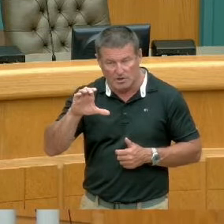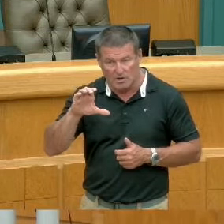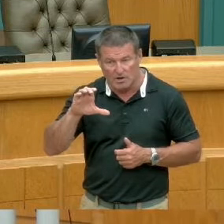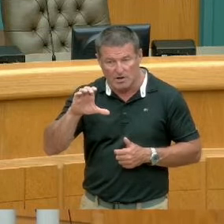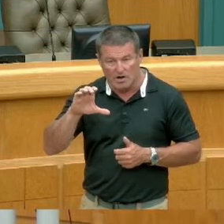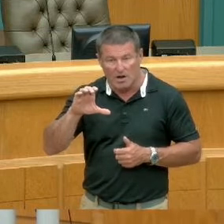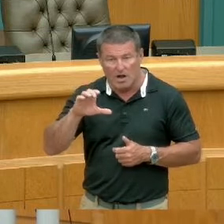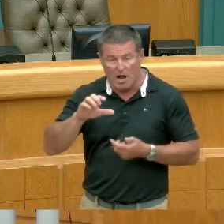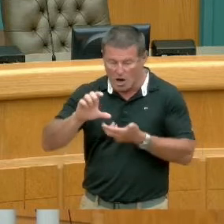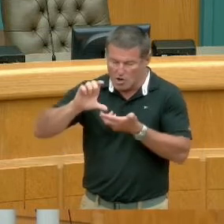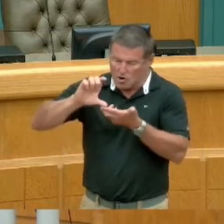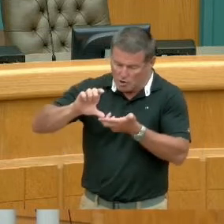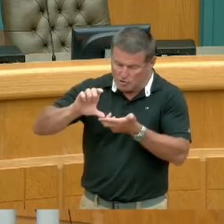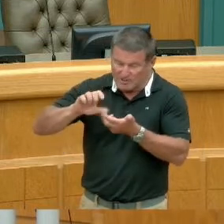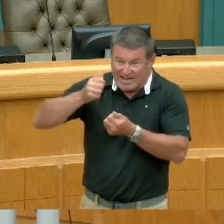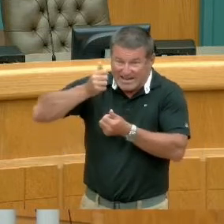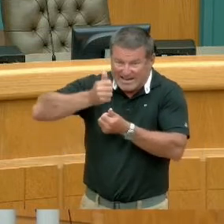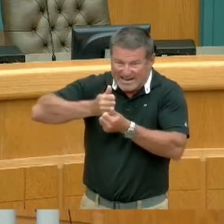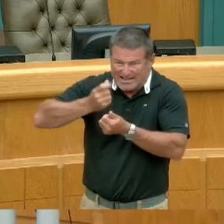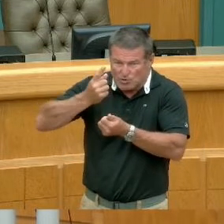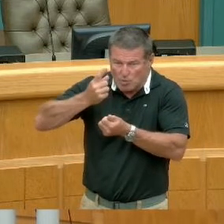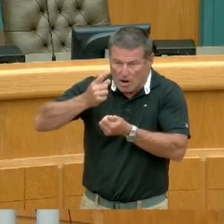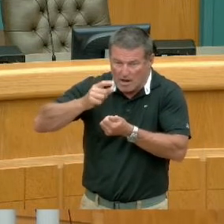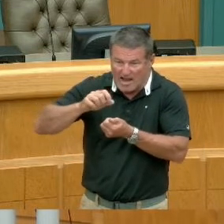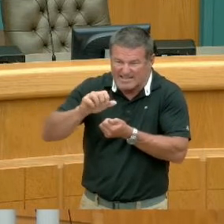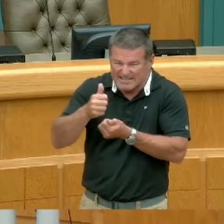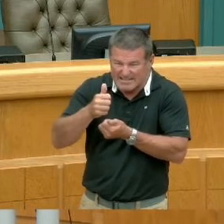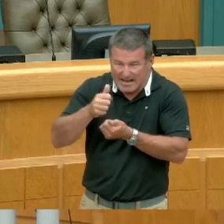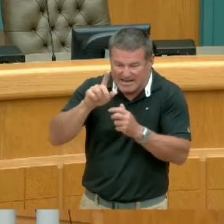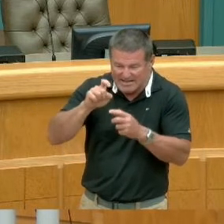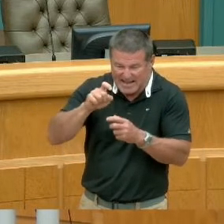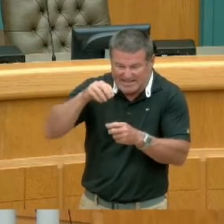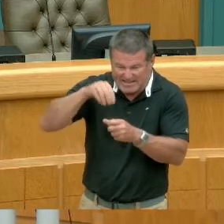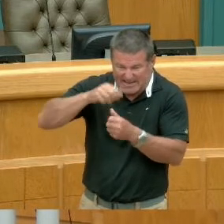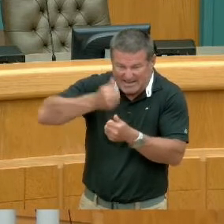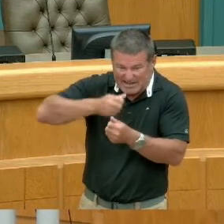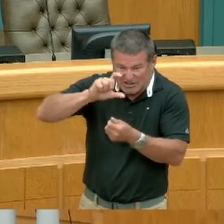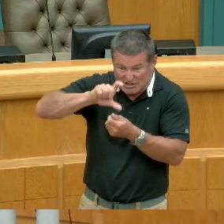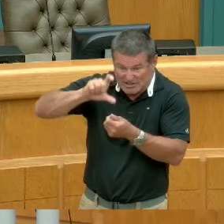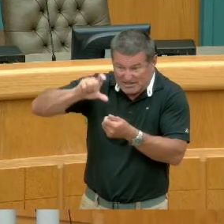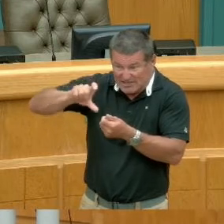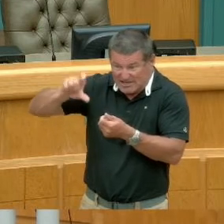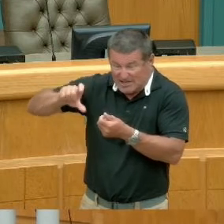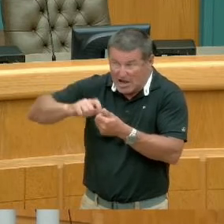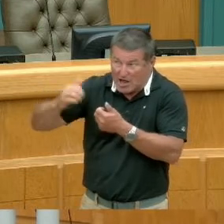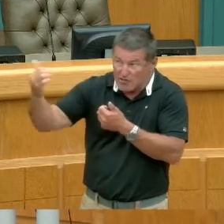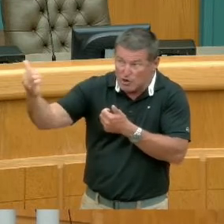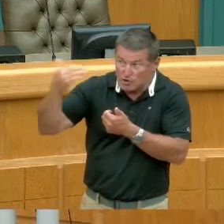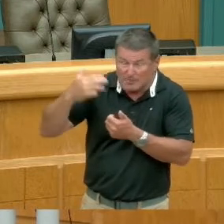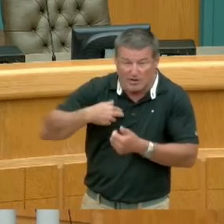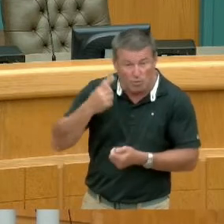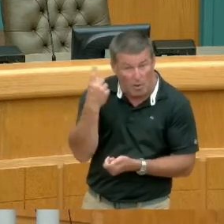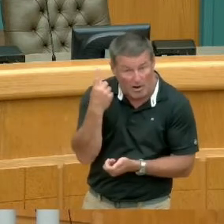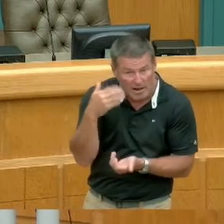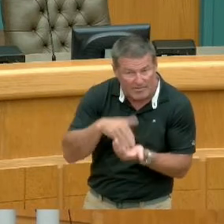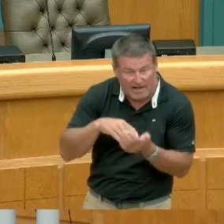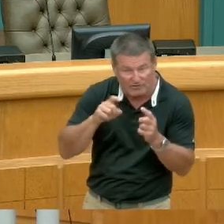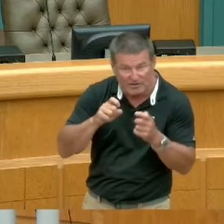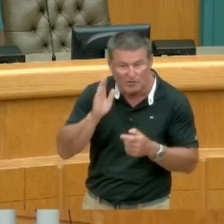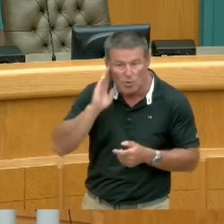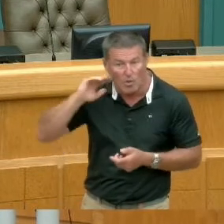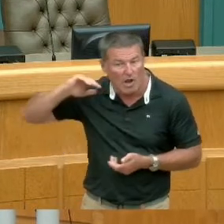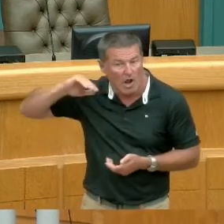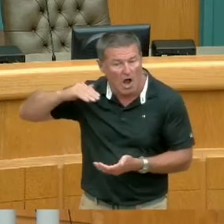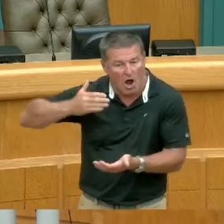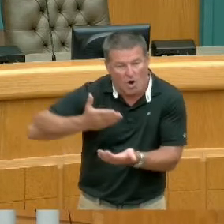per cartridge, or a total of 1,000 individual tests are headed our way by FedEx, should be here latter part of the